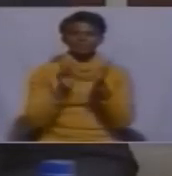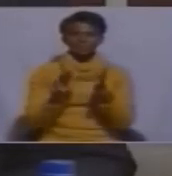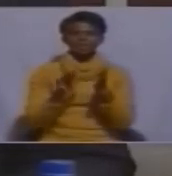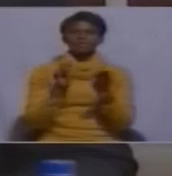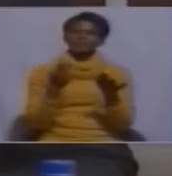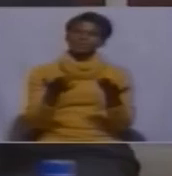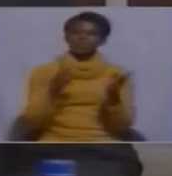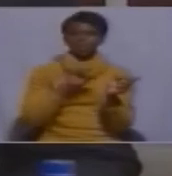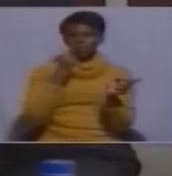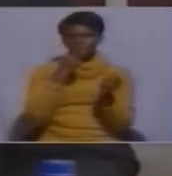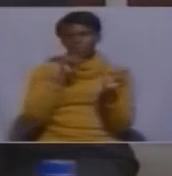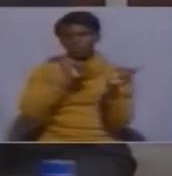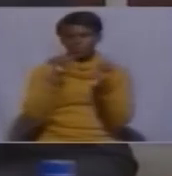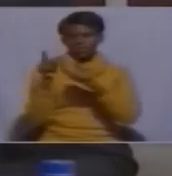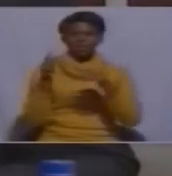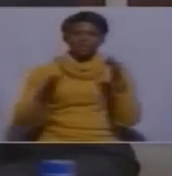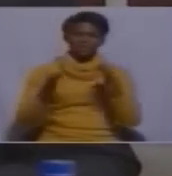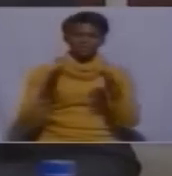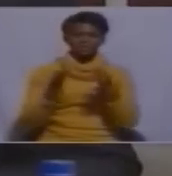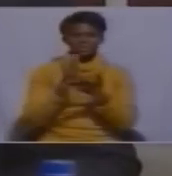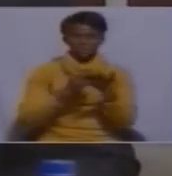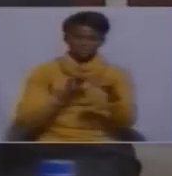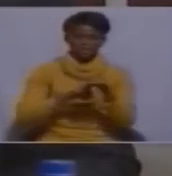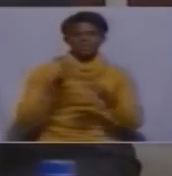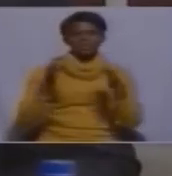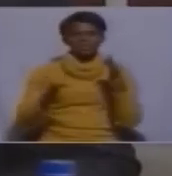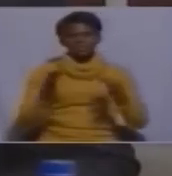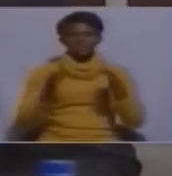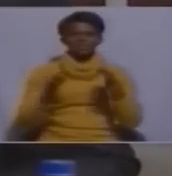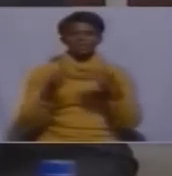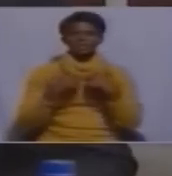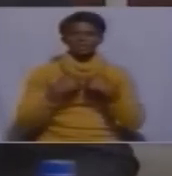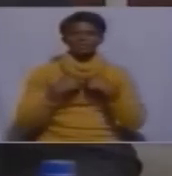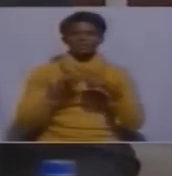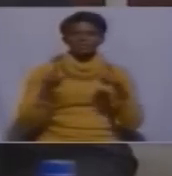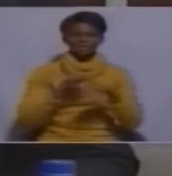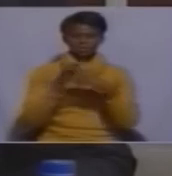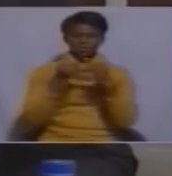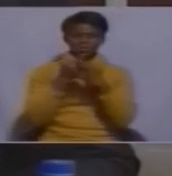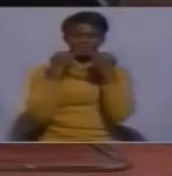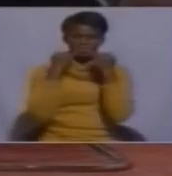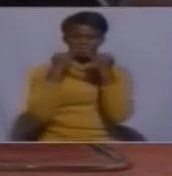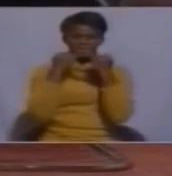some instances, I actually attend court. But actually, I have that oversight on all the litigation cases. Yeah.